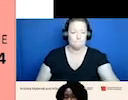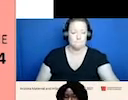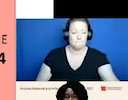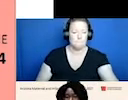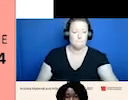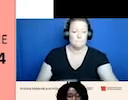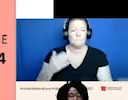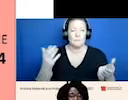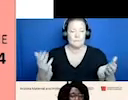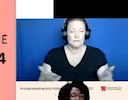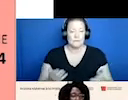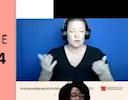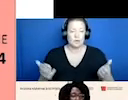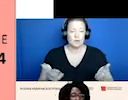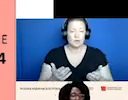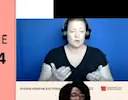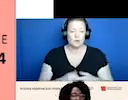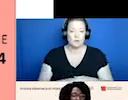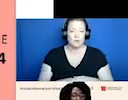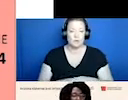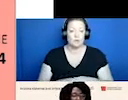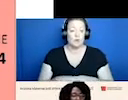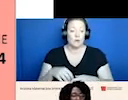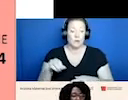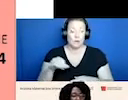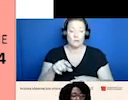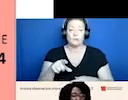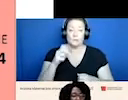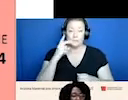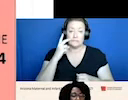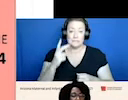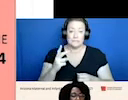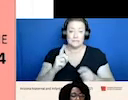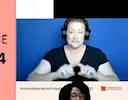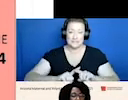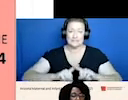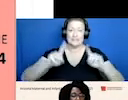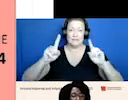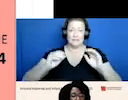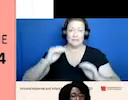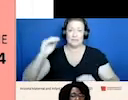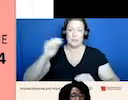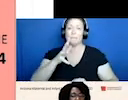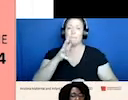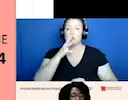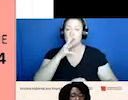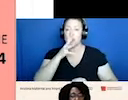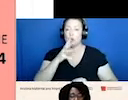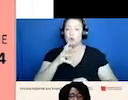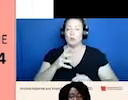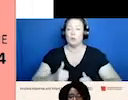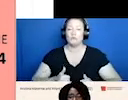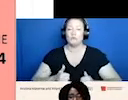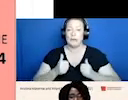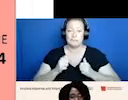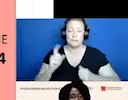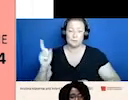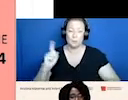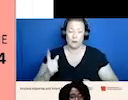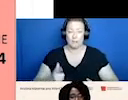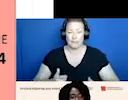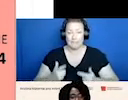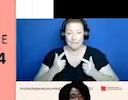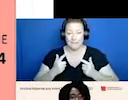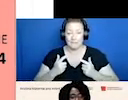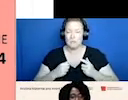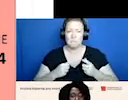So here, you can also see that there are disparities by maternal residence or where women live. So again, this